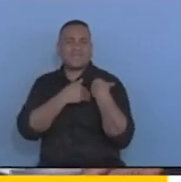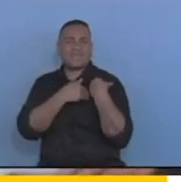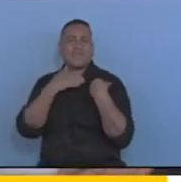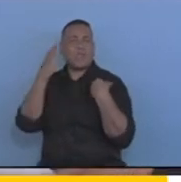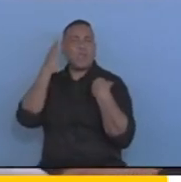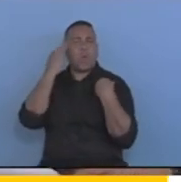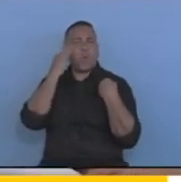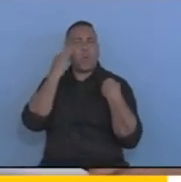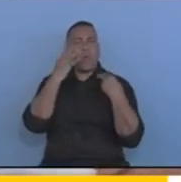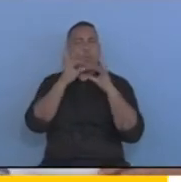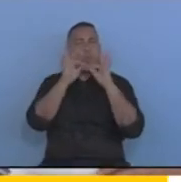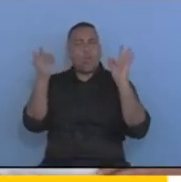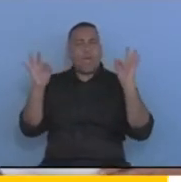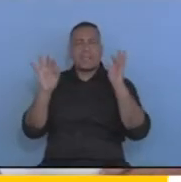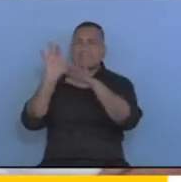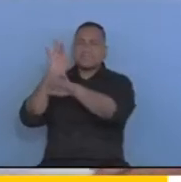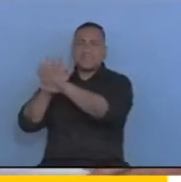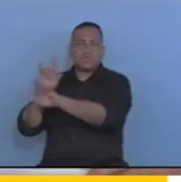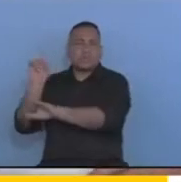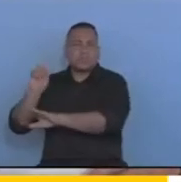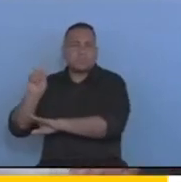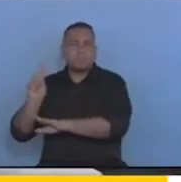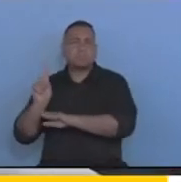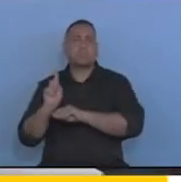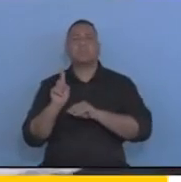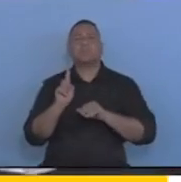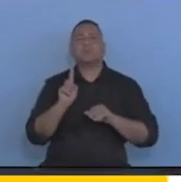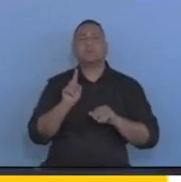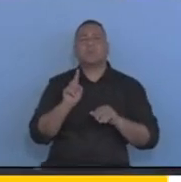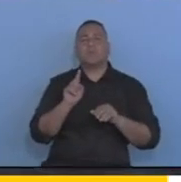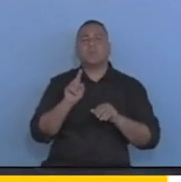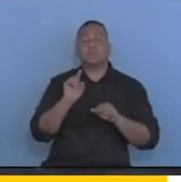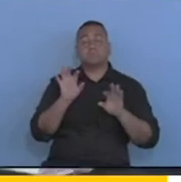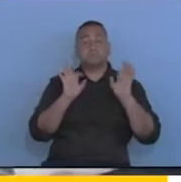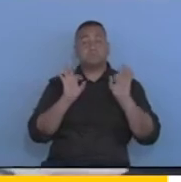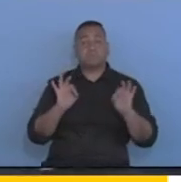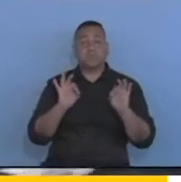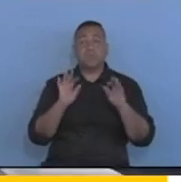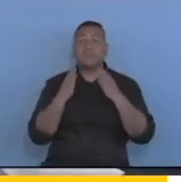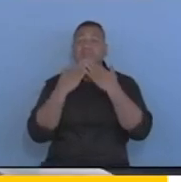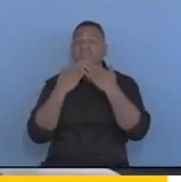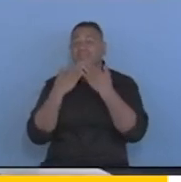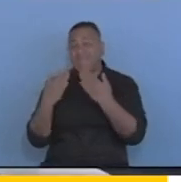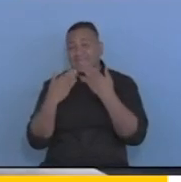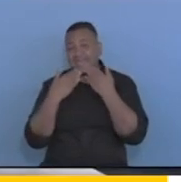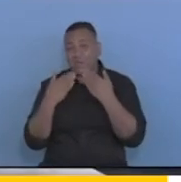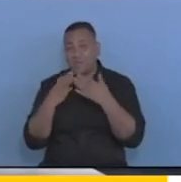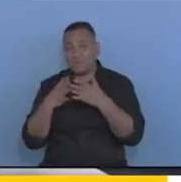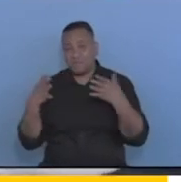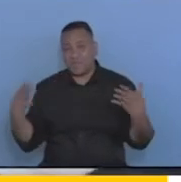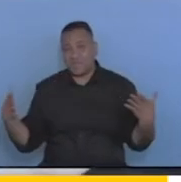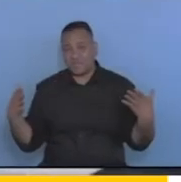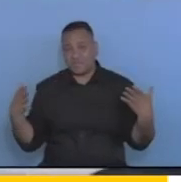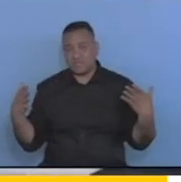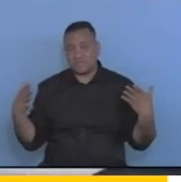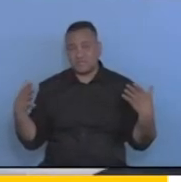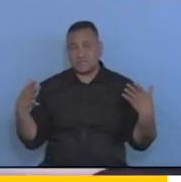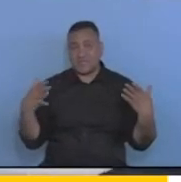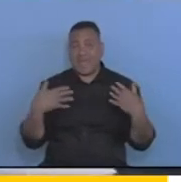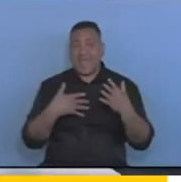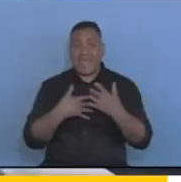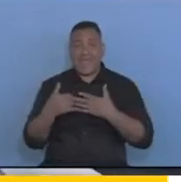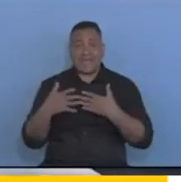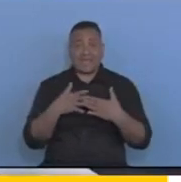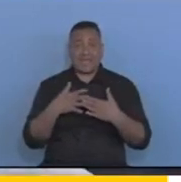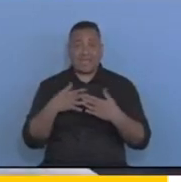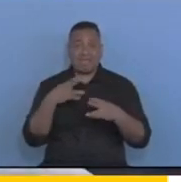so on. Exactly. Oh, absolutely brilliant. Thank you so much. Thank you so much for coming on. Any final things that you would